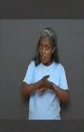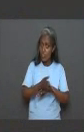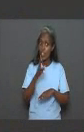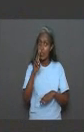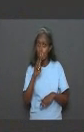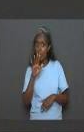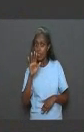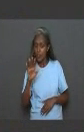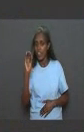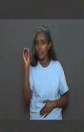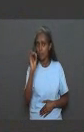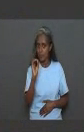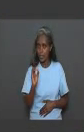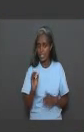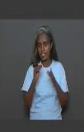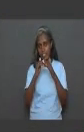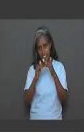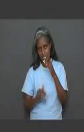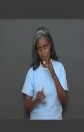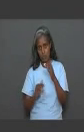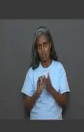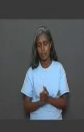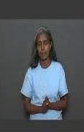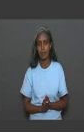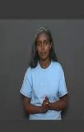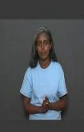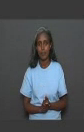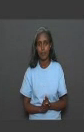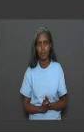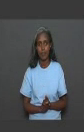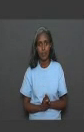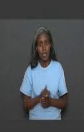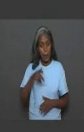a 25% discount.